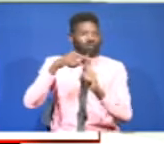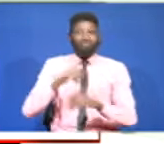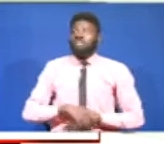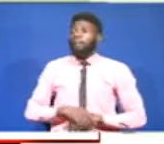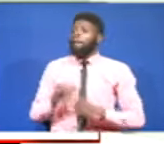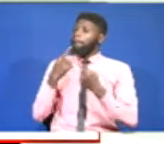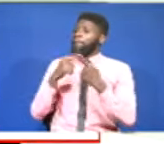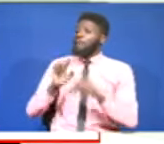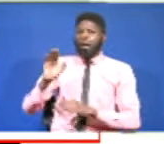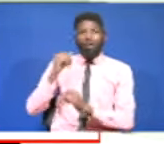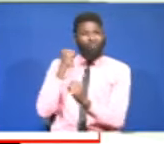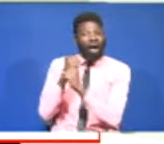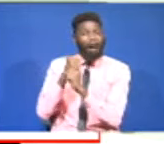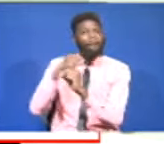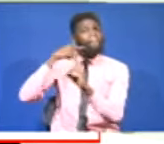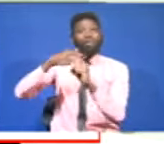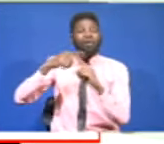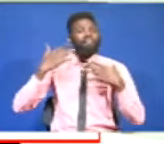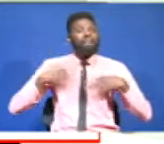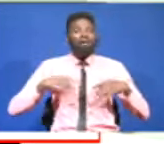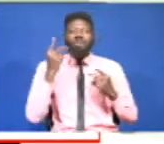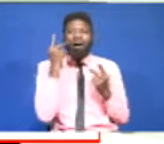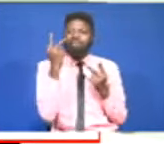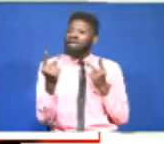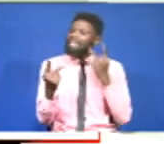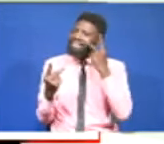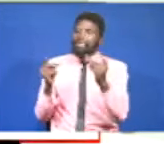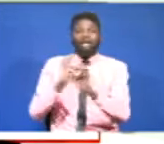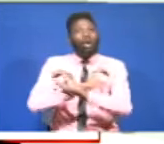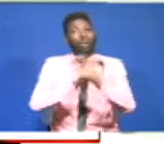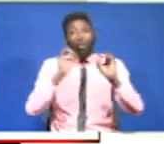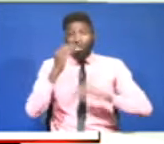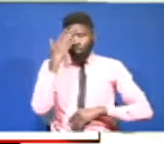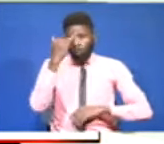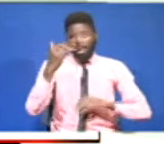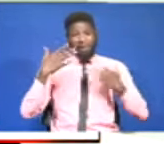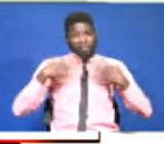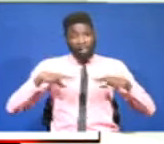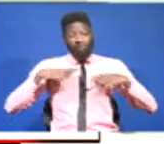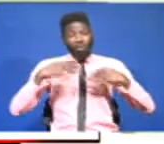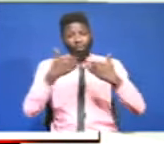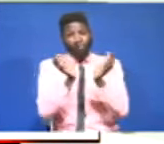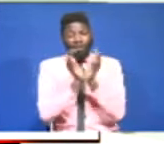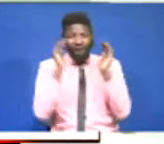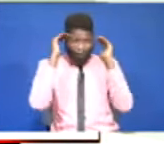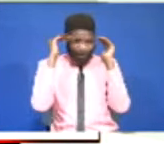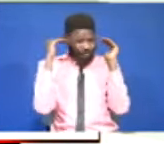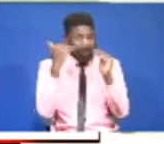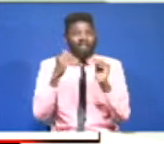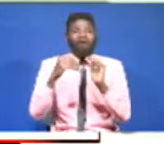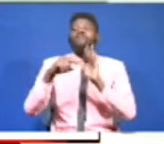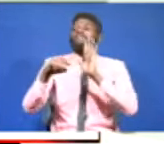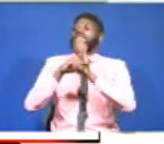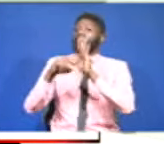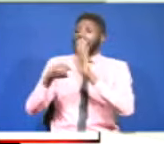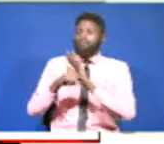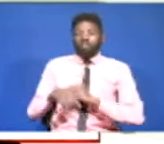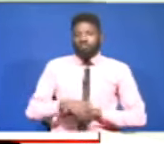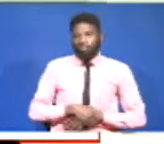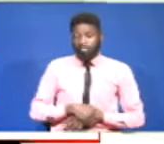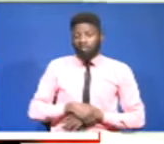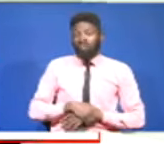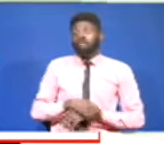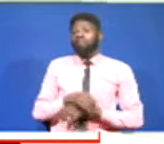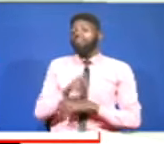deeds go unnoticed as the society focuses more on the negative stories. Now, the film MPAKANI, which is our focus